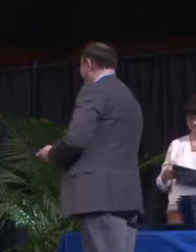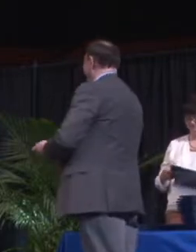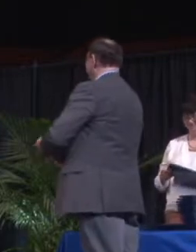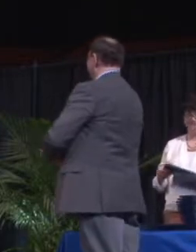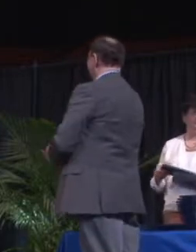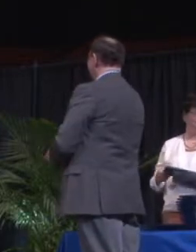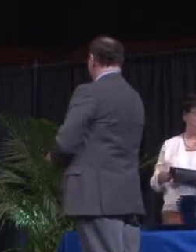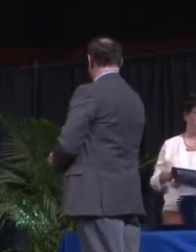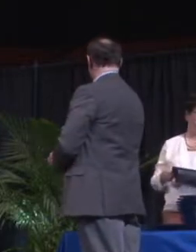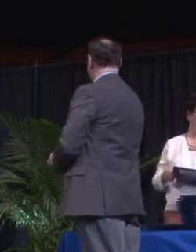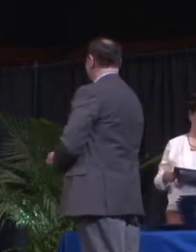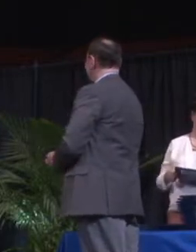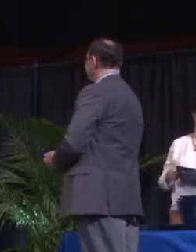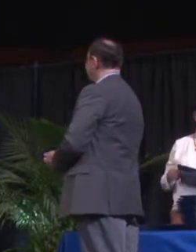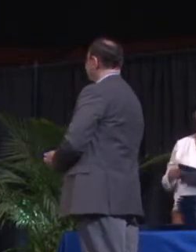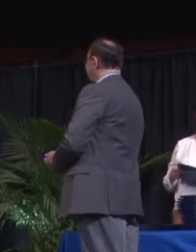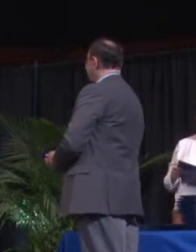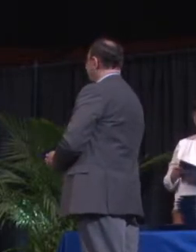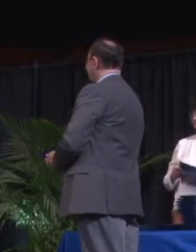Brittany Lee.